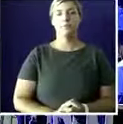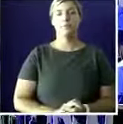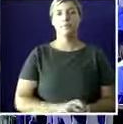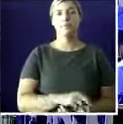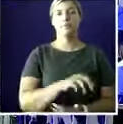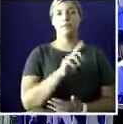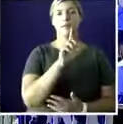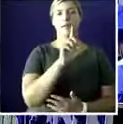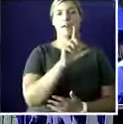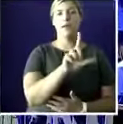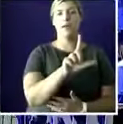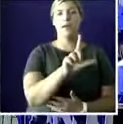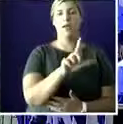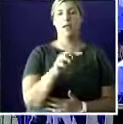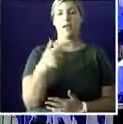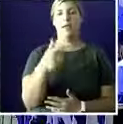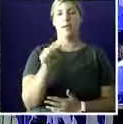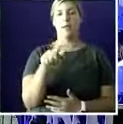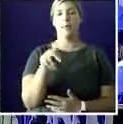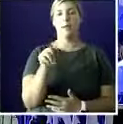Lanasi Georgia Gapaloo.